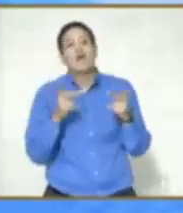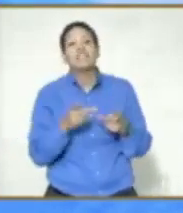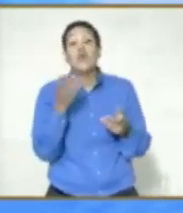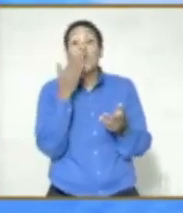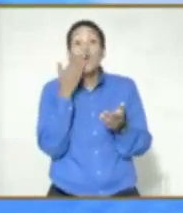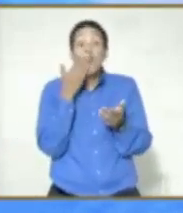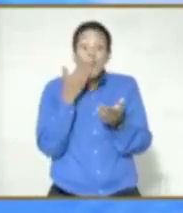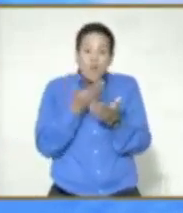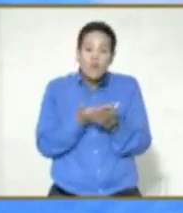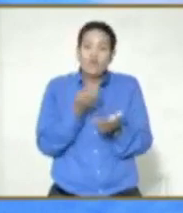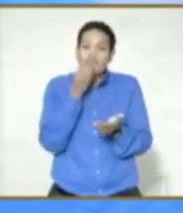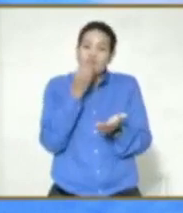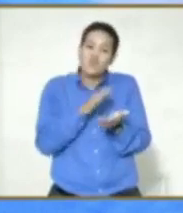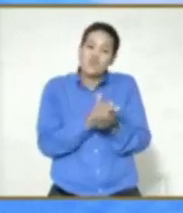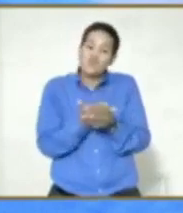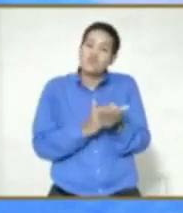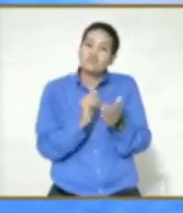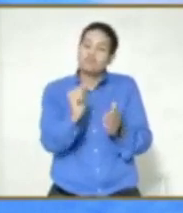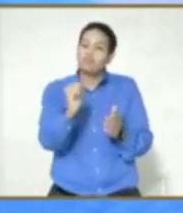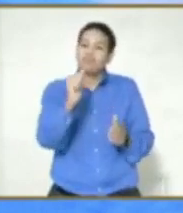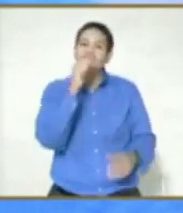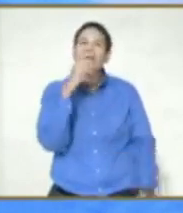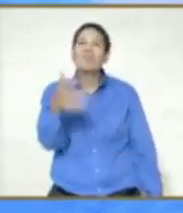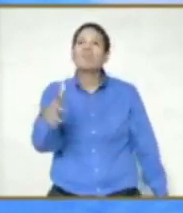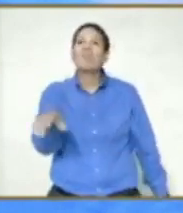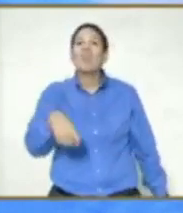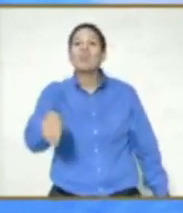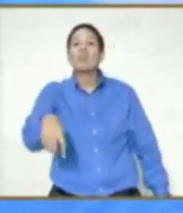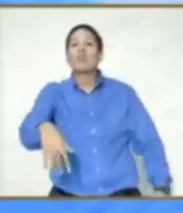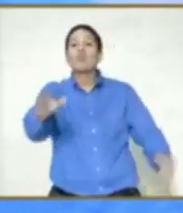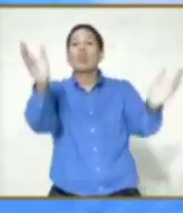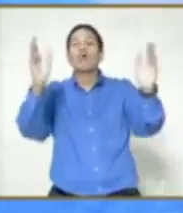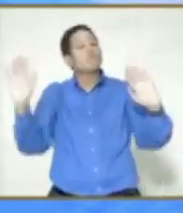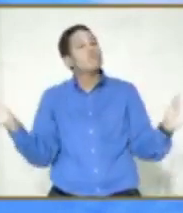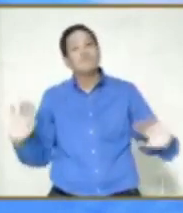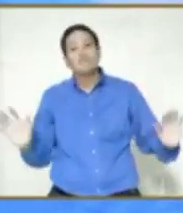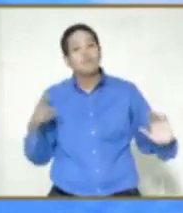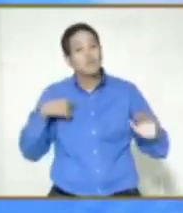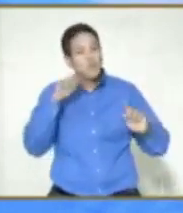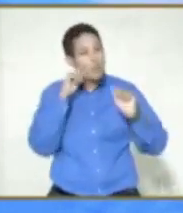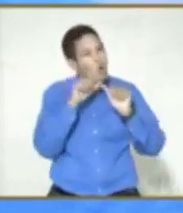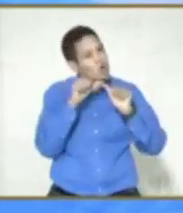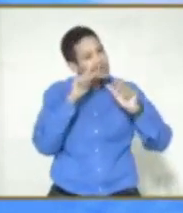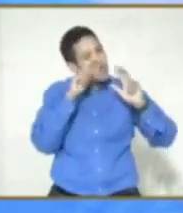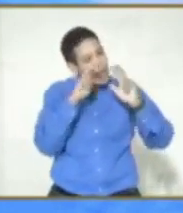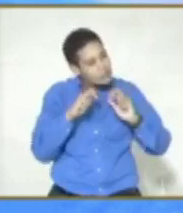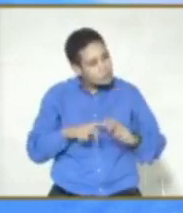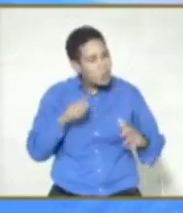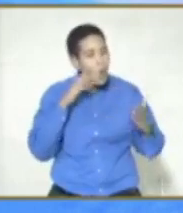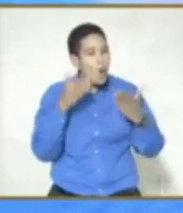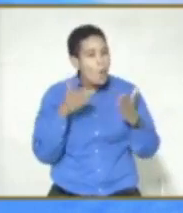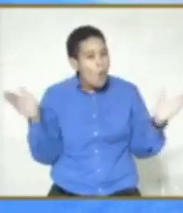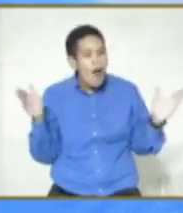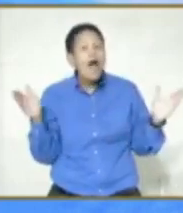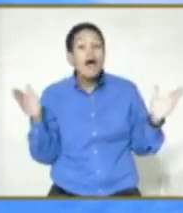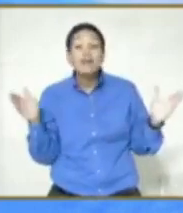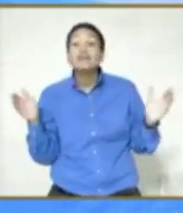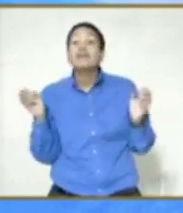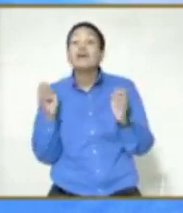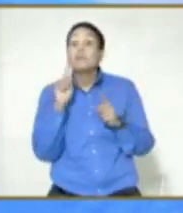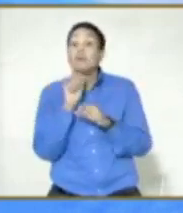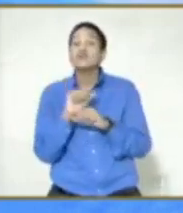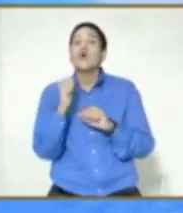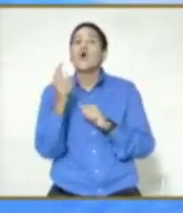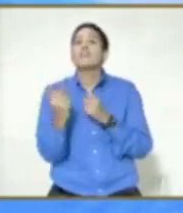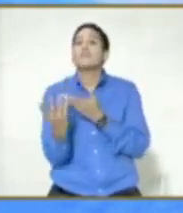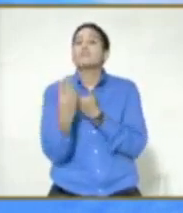cooked to a certain standard. And so we will continue to explore it and to widen the gap so that other persons will be able to